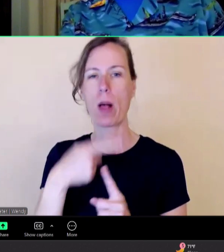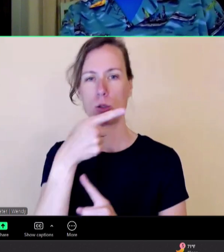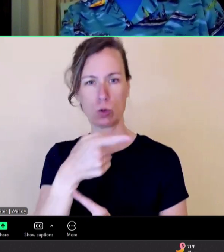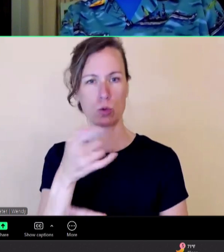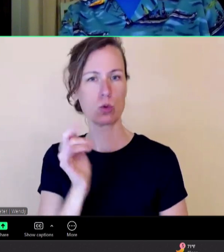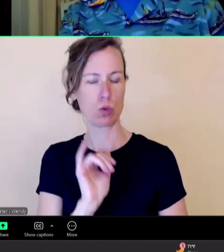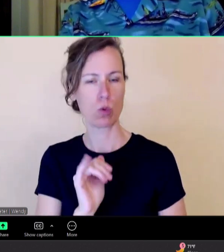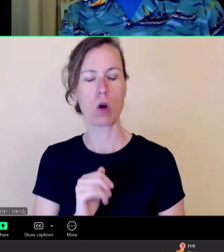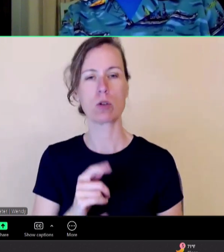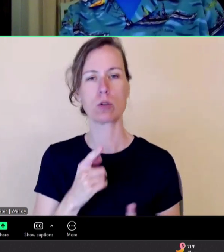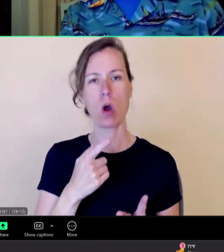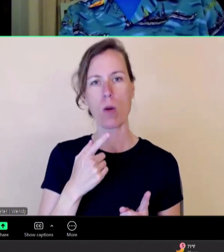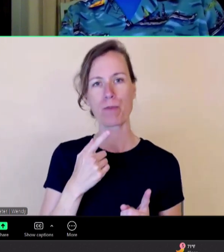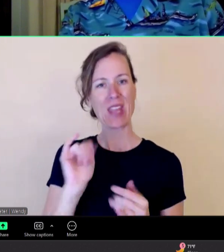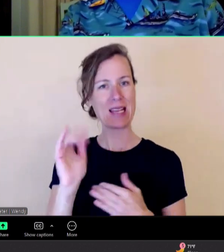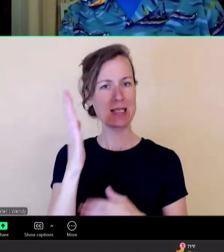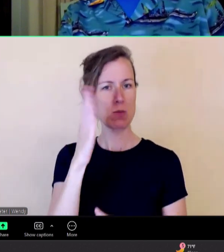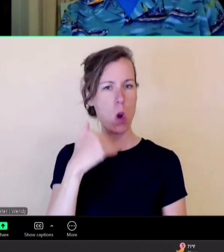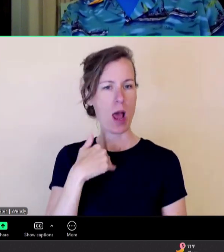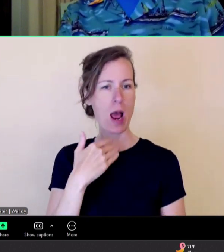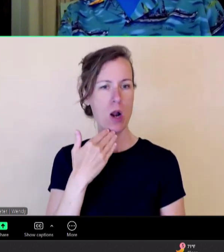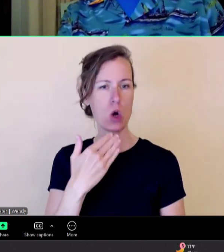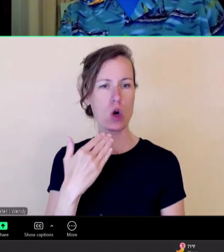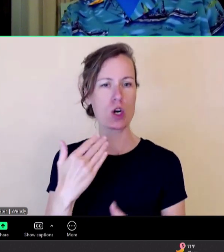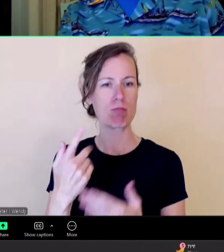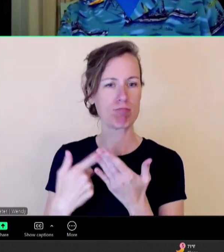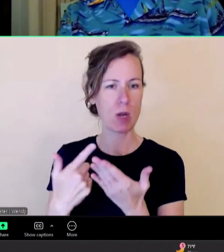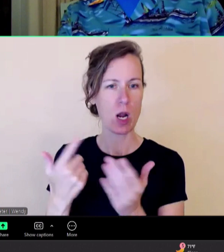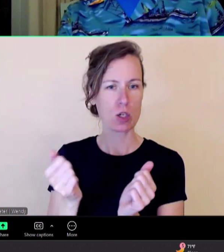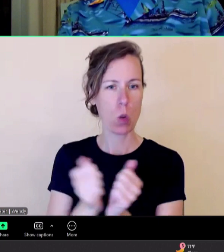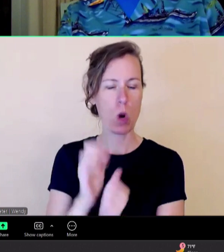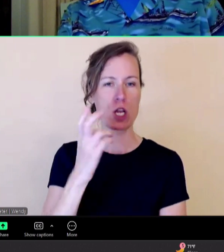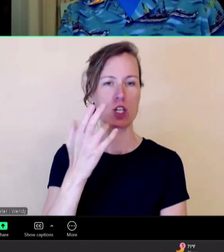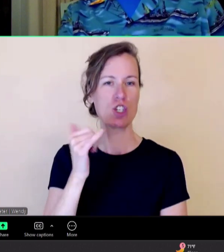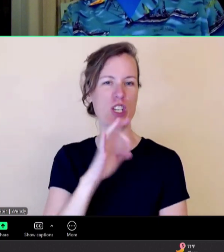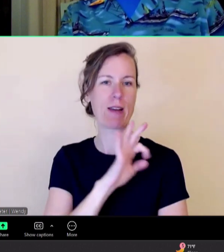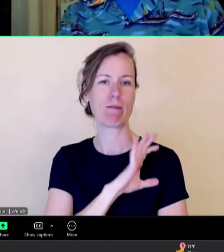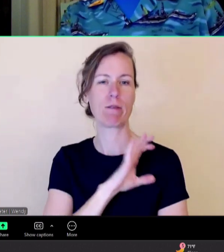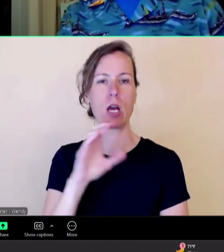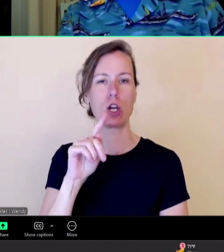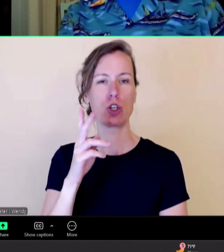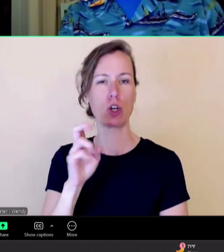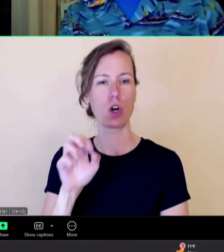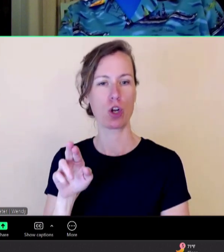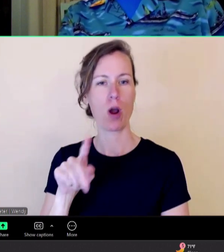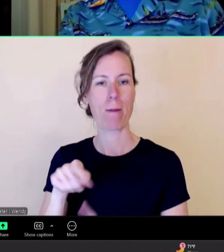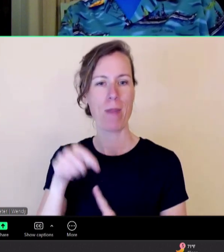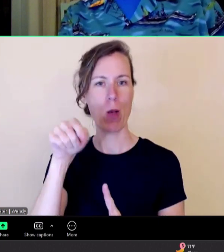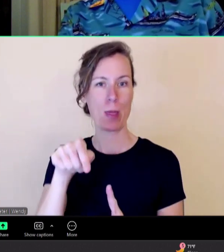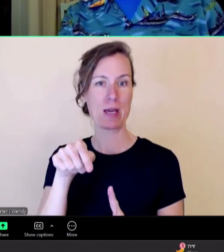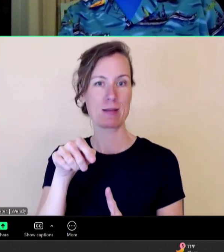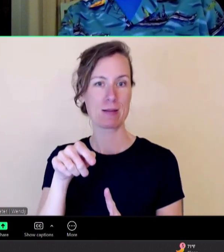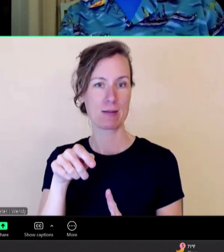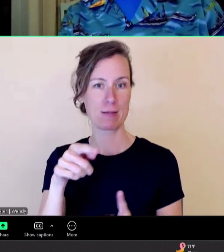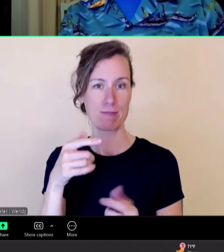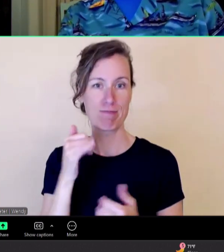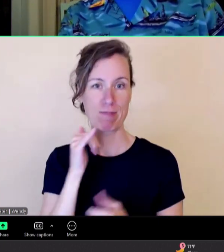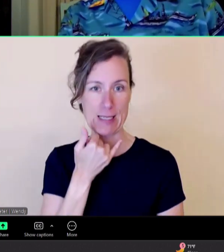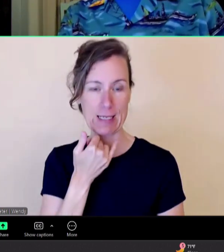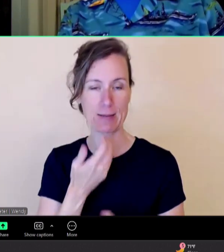morning about that particular incident. That intersection of Taylor Road and Riverdale Road is a 4-way